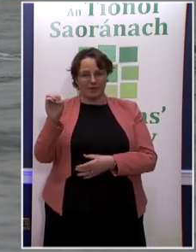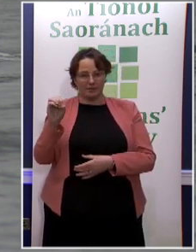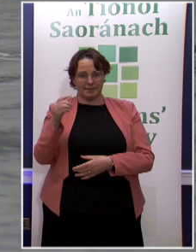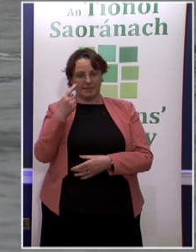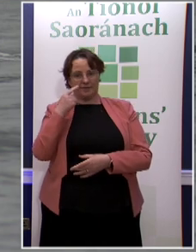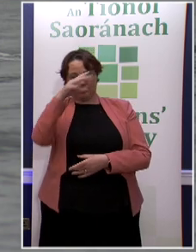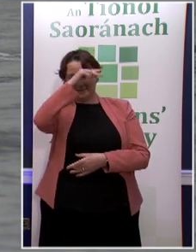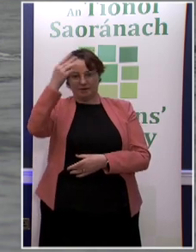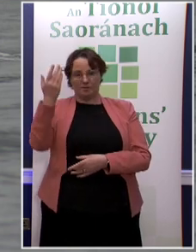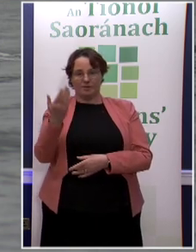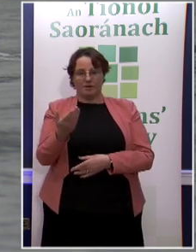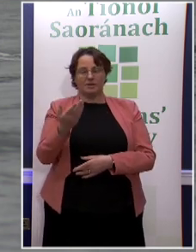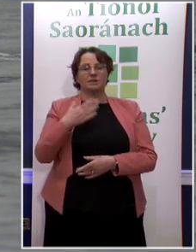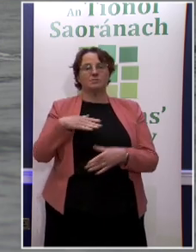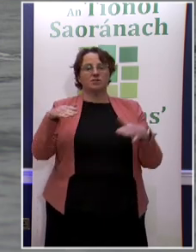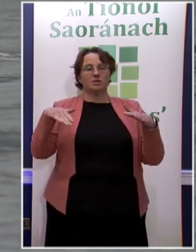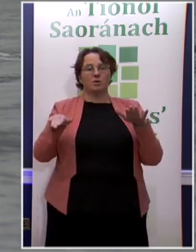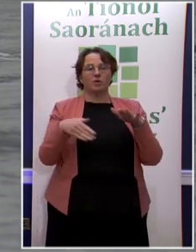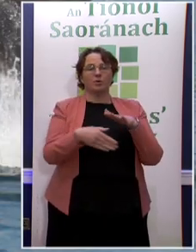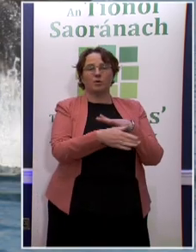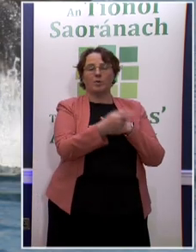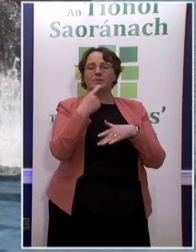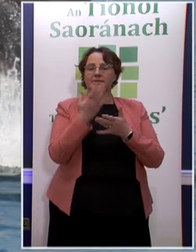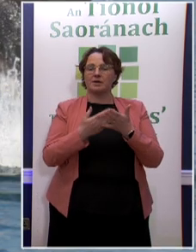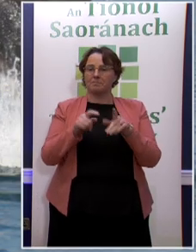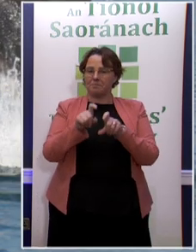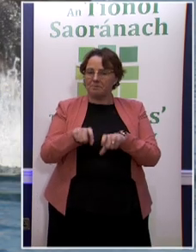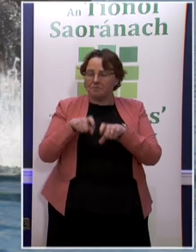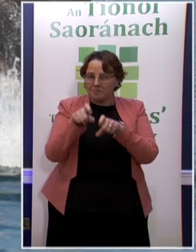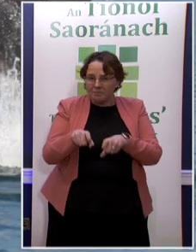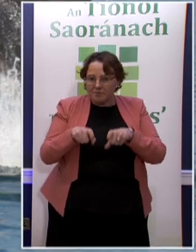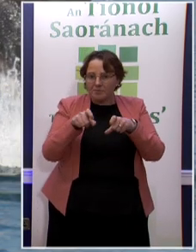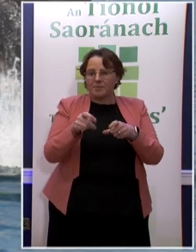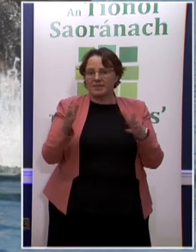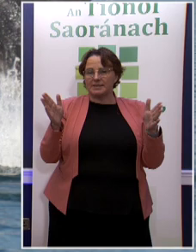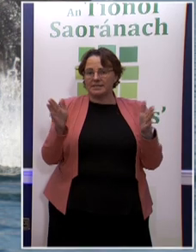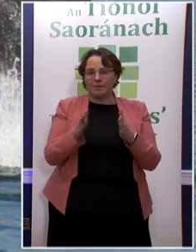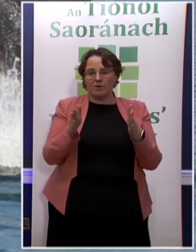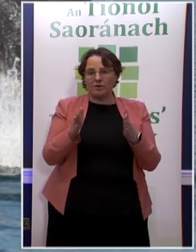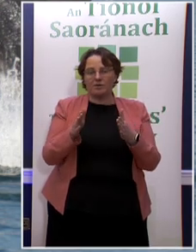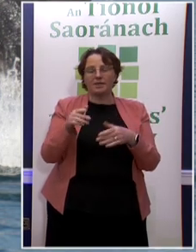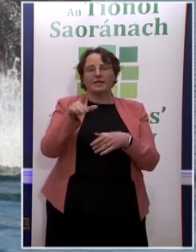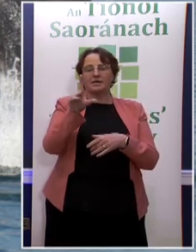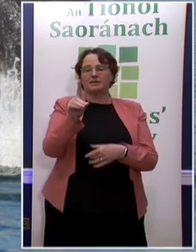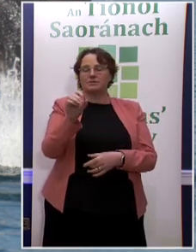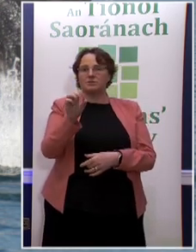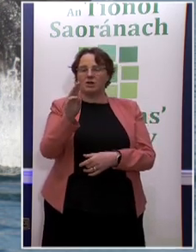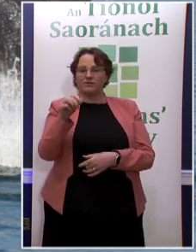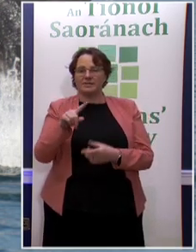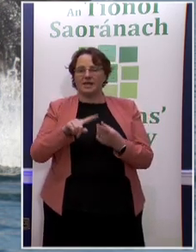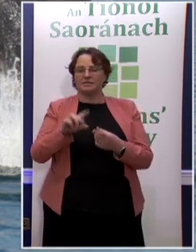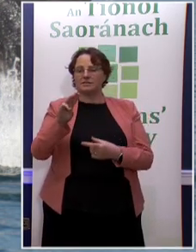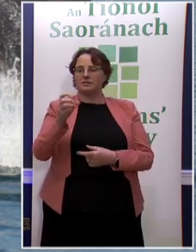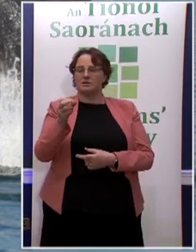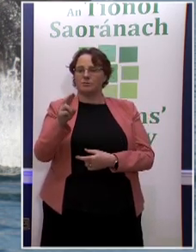of passing through our waters. But we also have smaller species like dolphins and porpoises. These are bottlenose